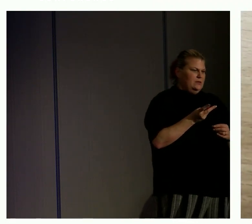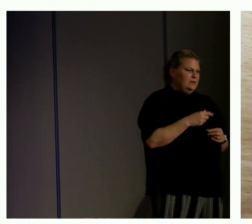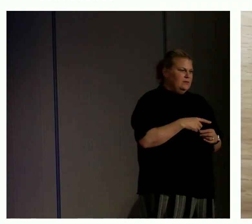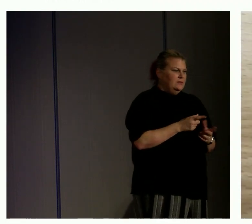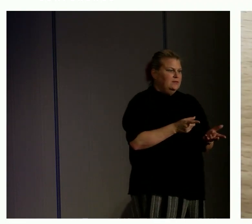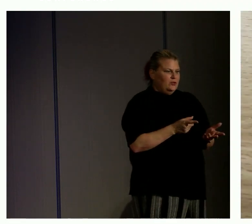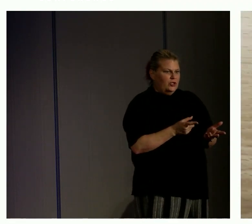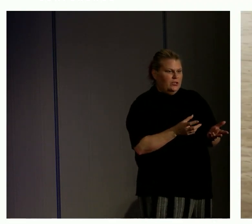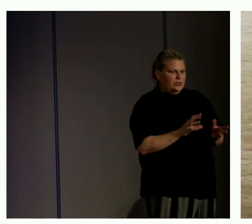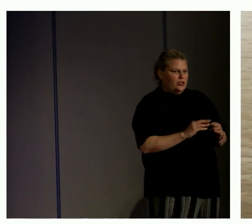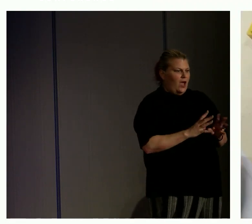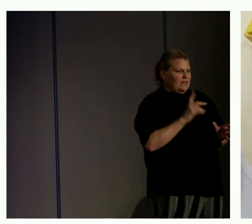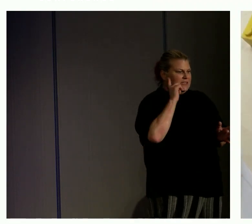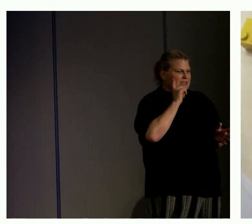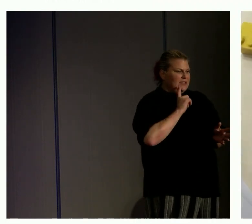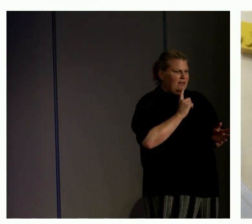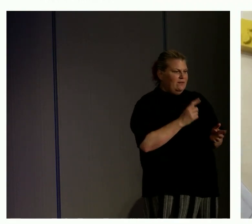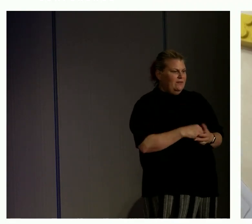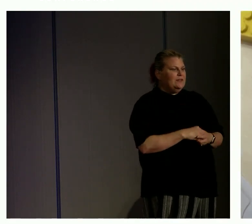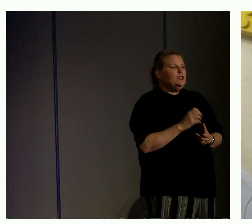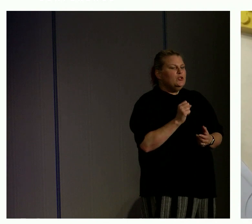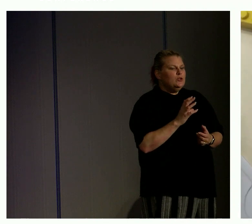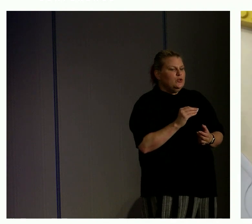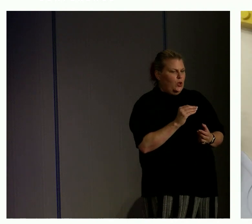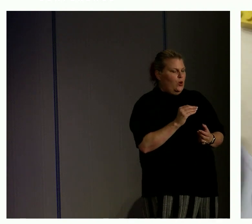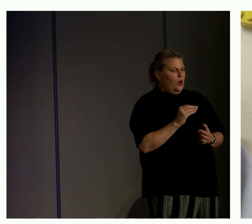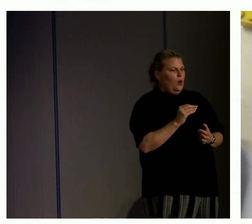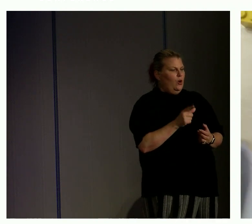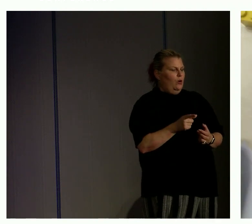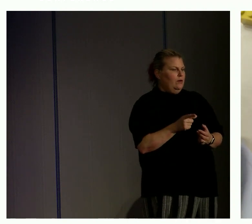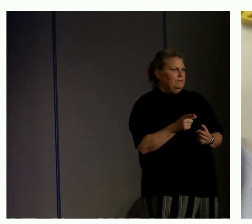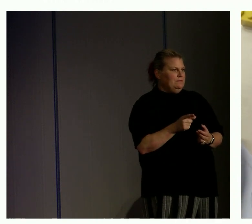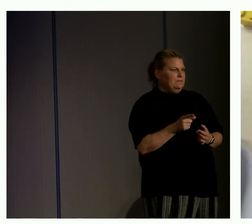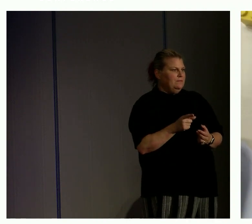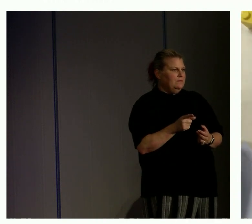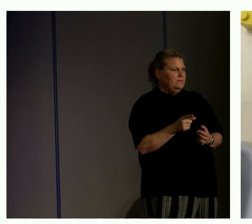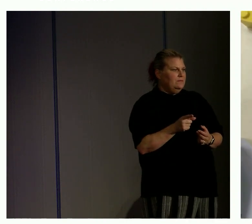is inclusion at its deepest.